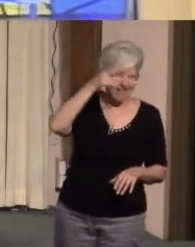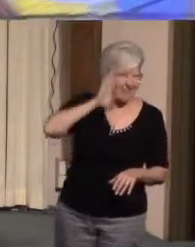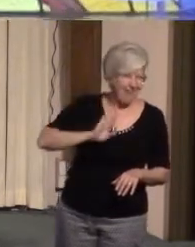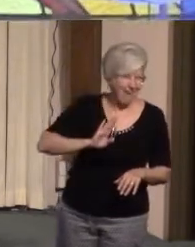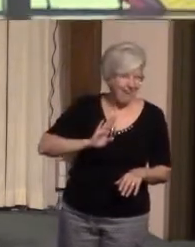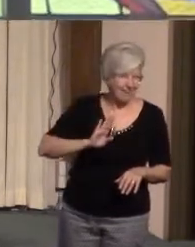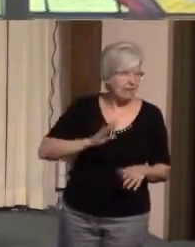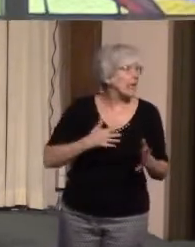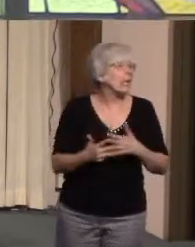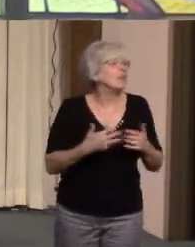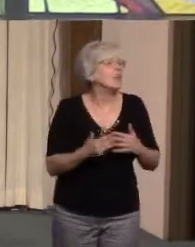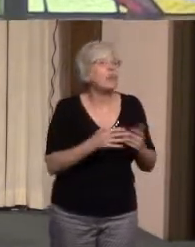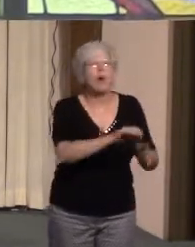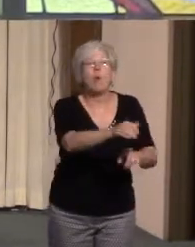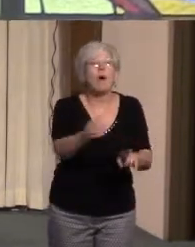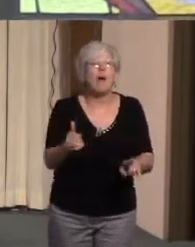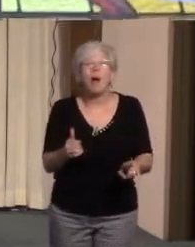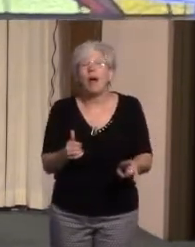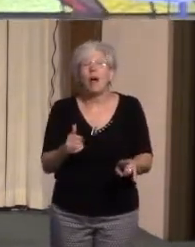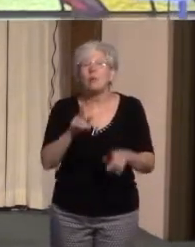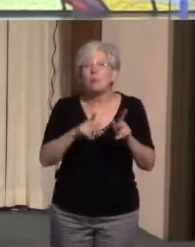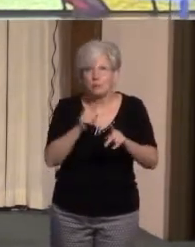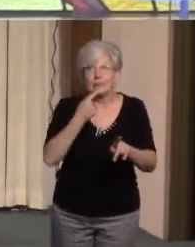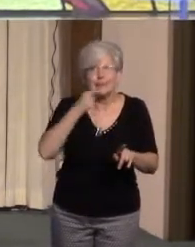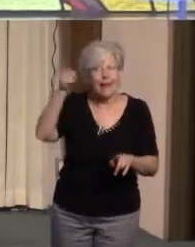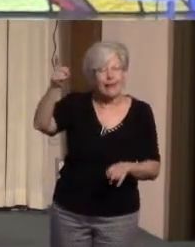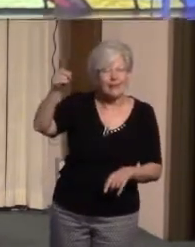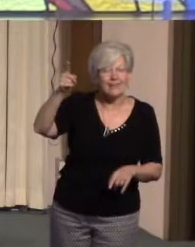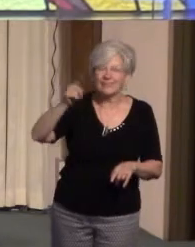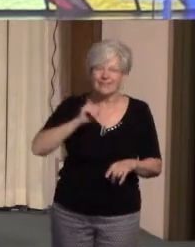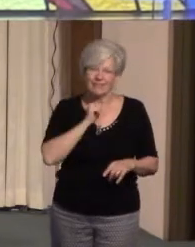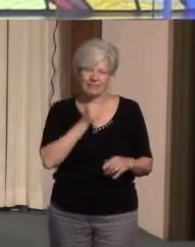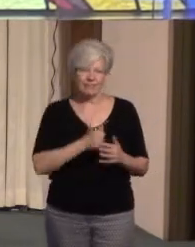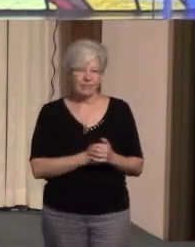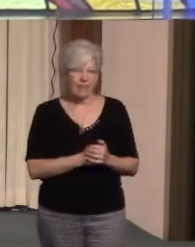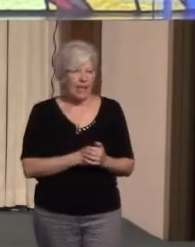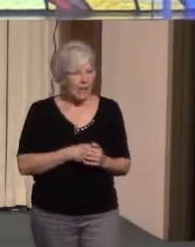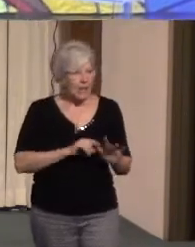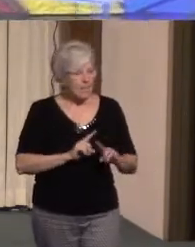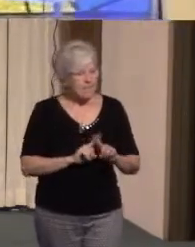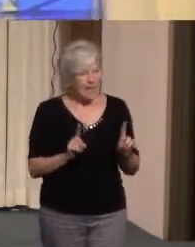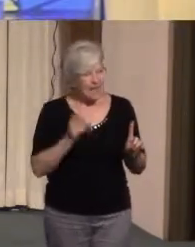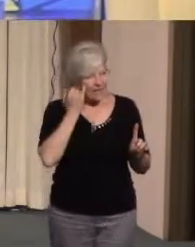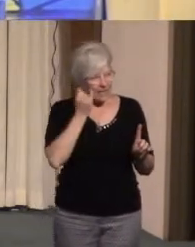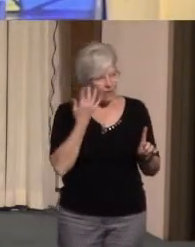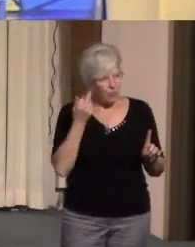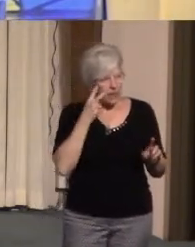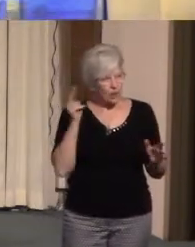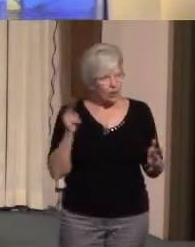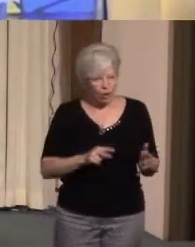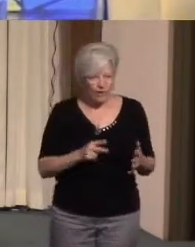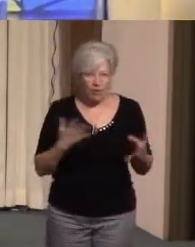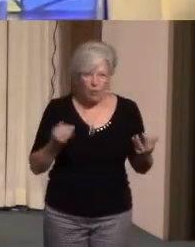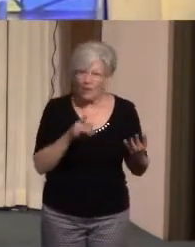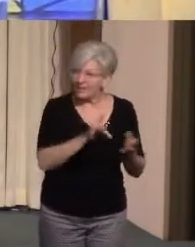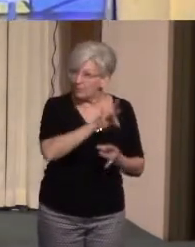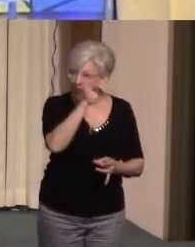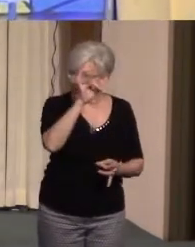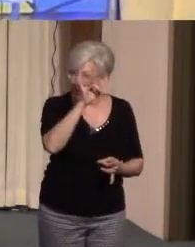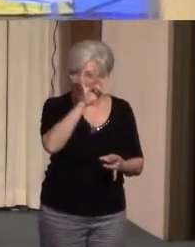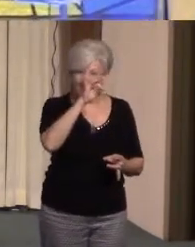though everybody says he is, right? But if we take a look at what spirit is,